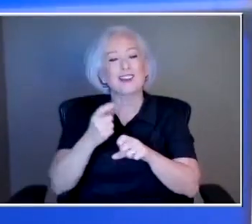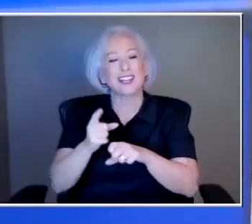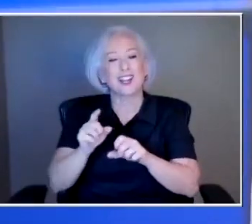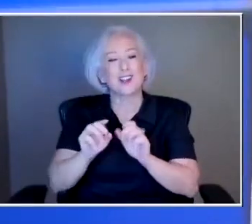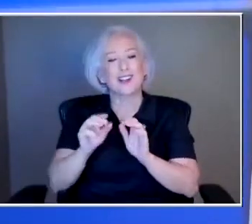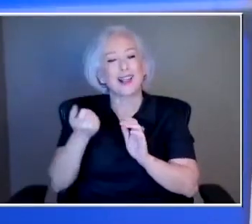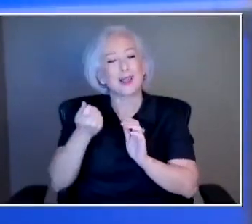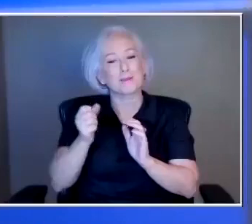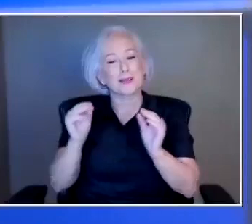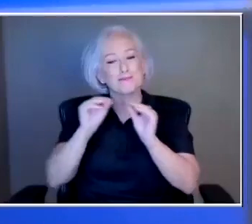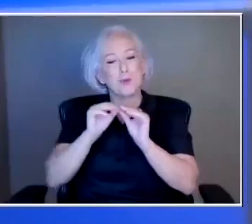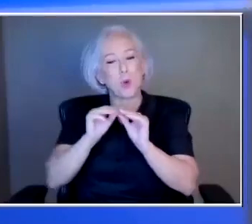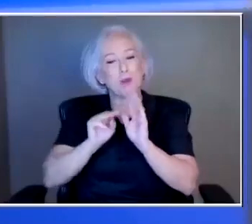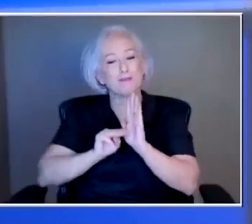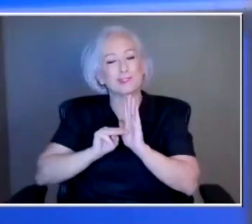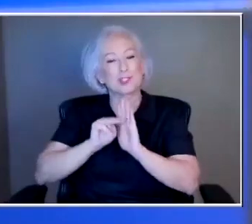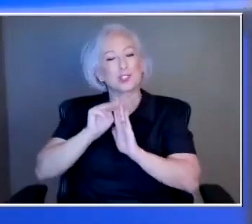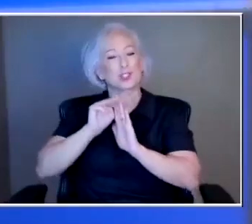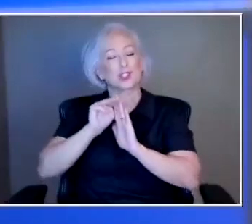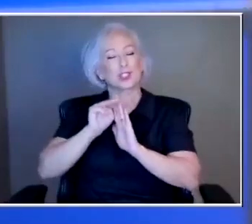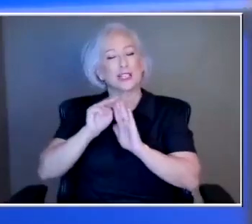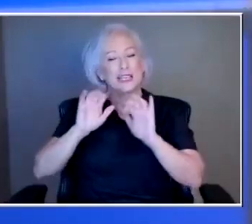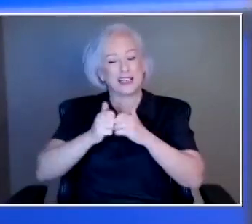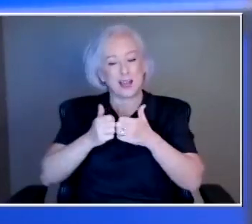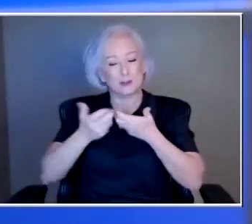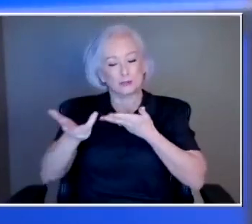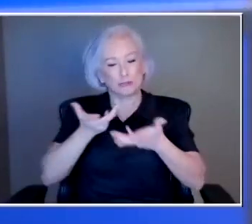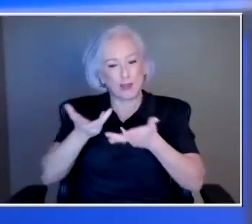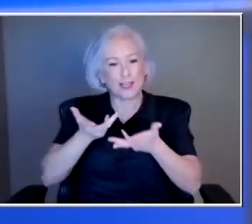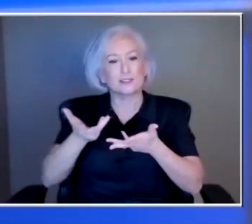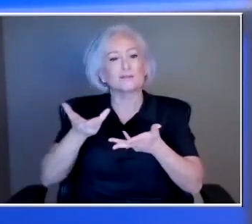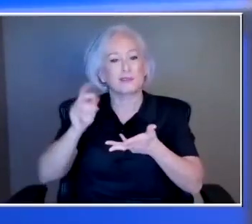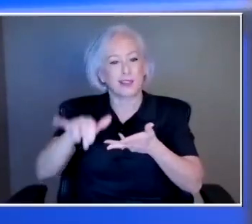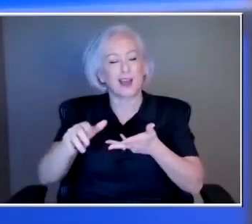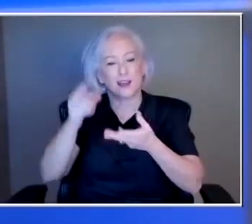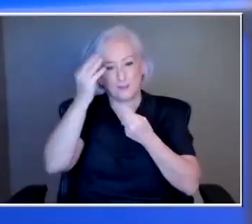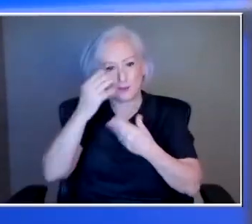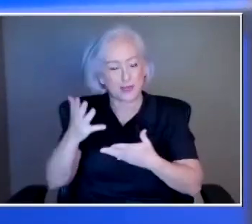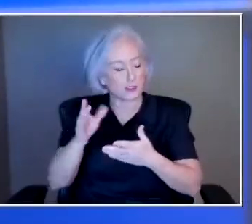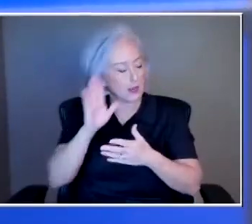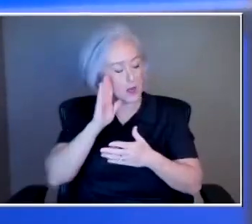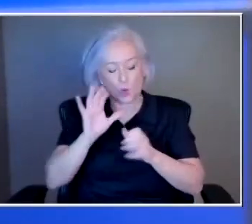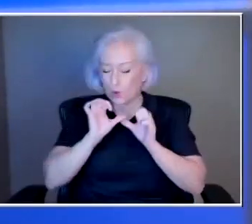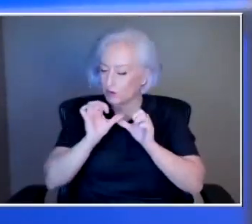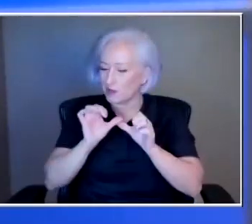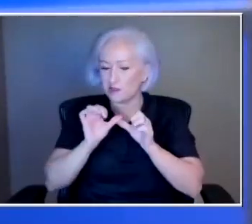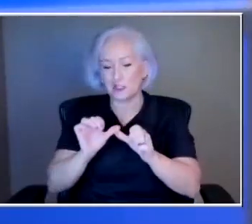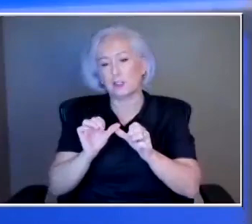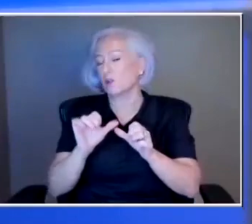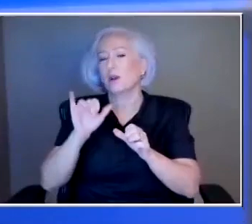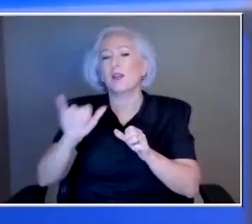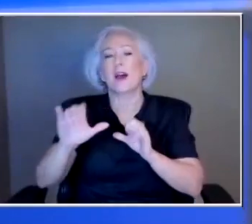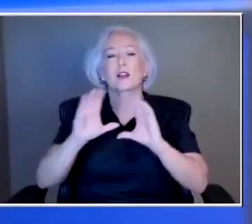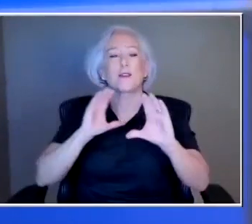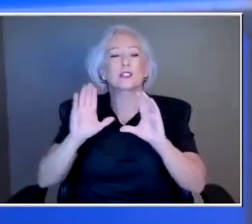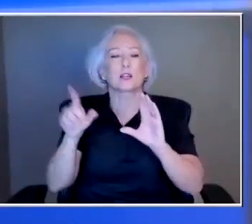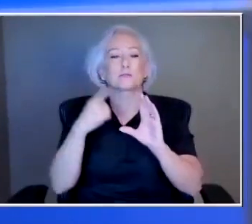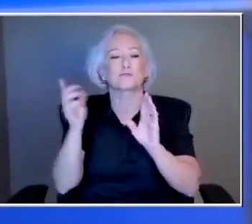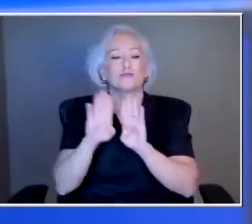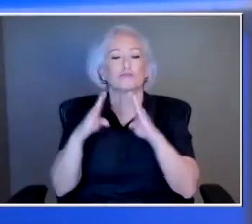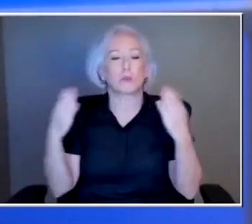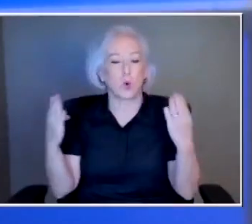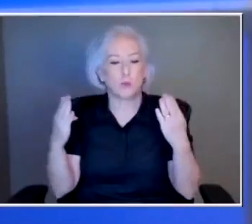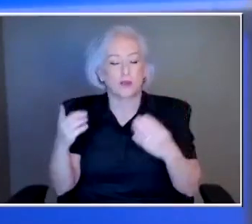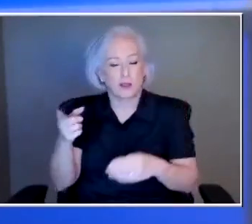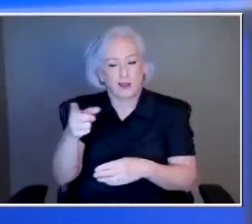that information. So we'll continue to talk to her, and when there's a time and ready, they know they want to get tested, but it's just